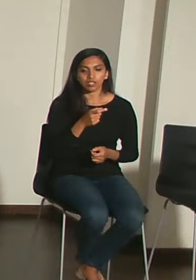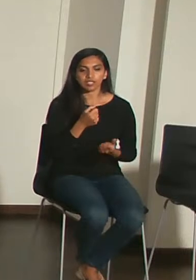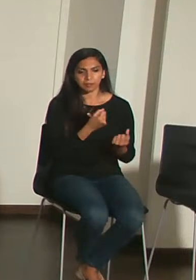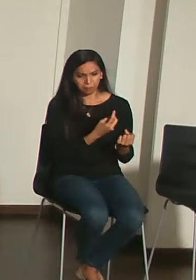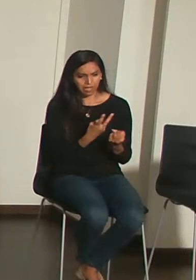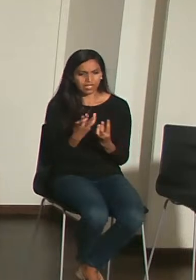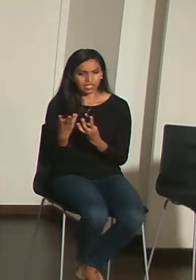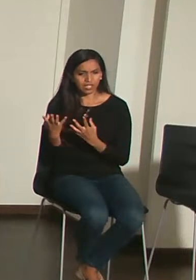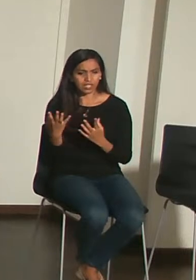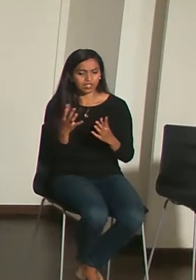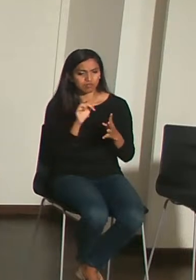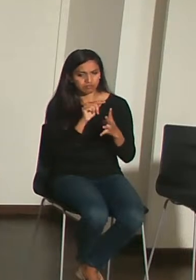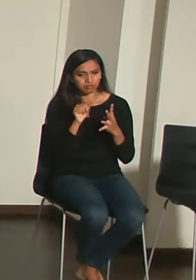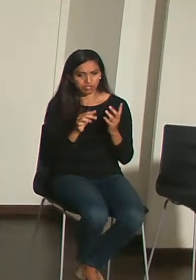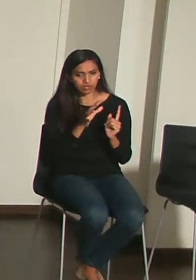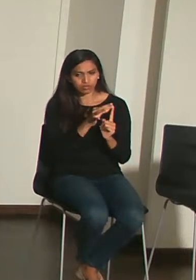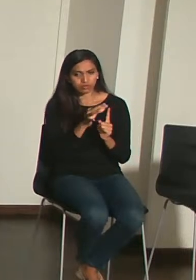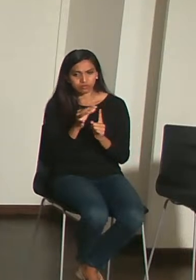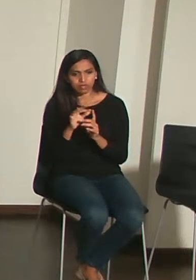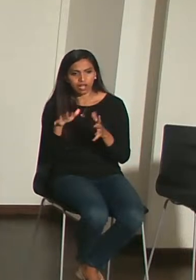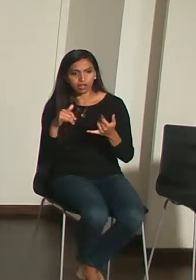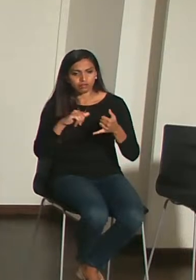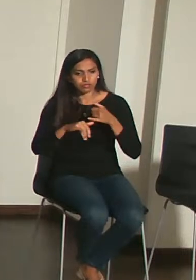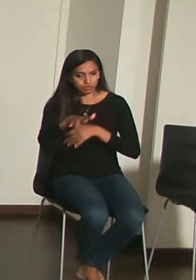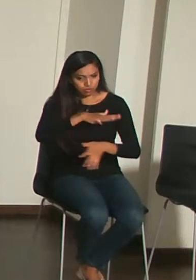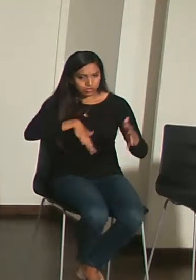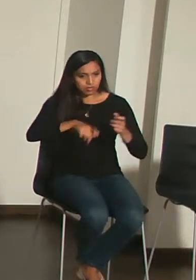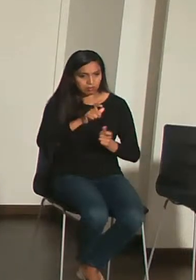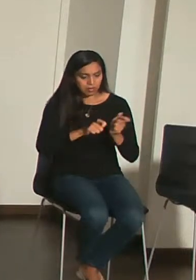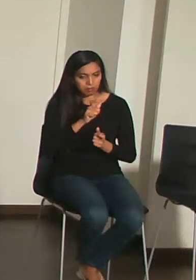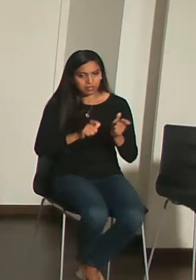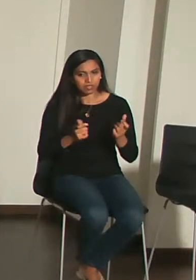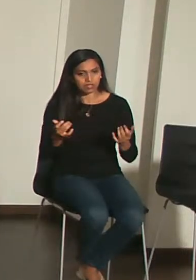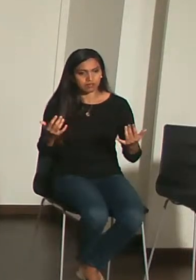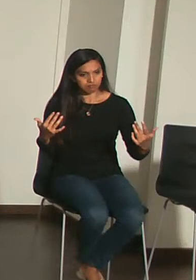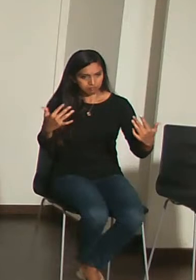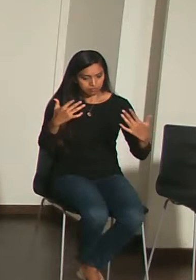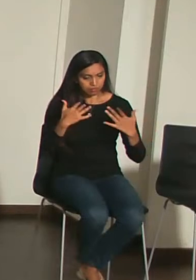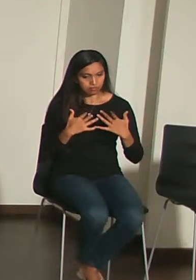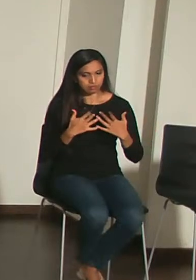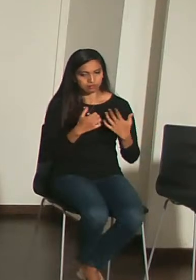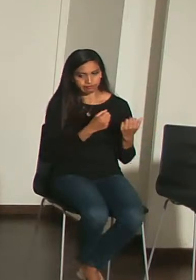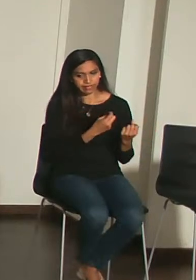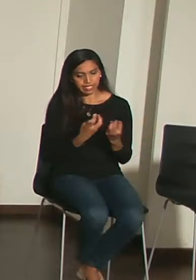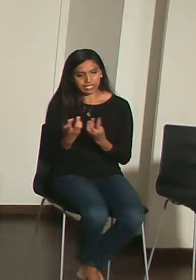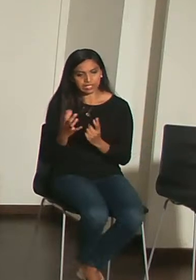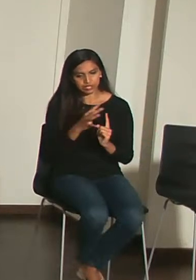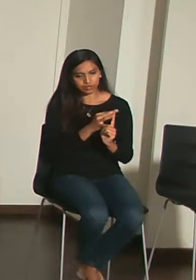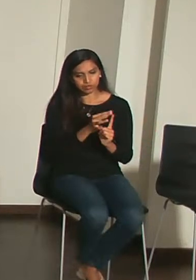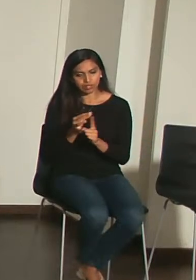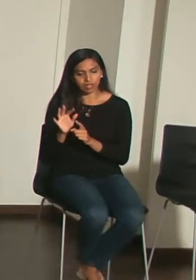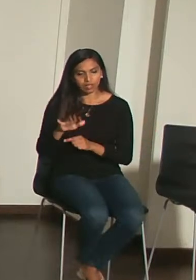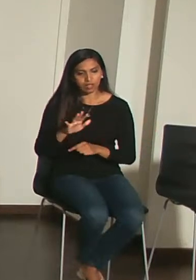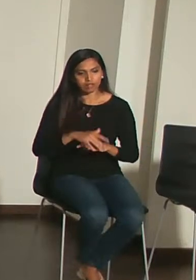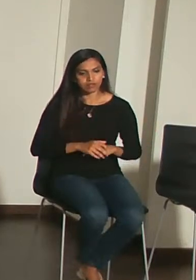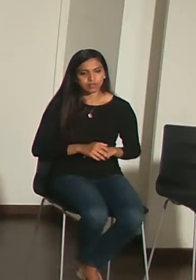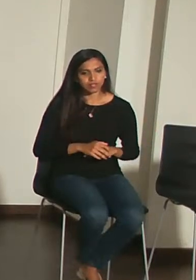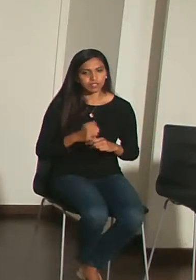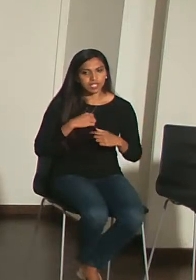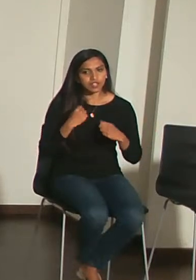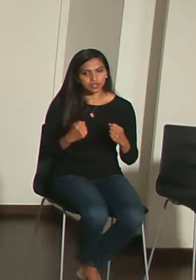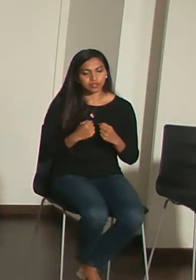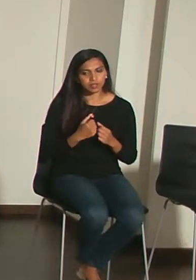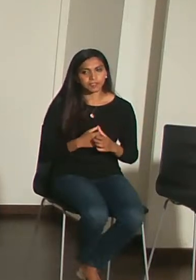in which you engage with the social design dynamic to bring the people in, and then engage with it. You bring a friend